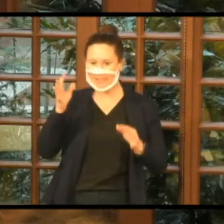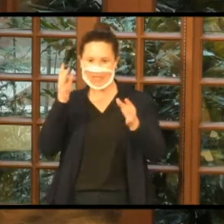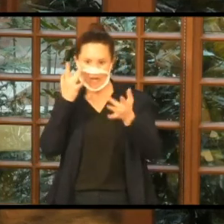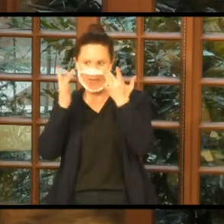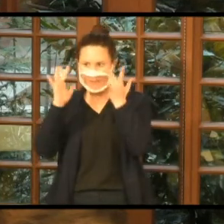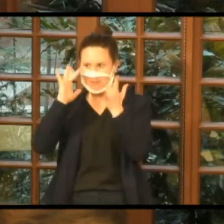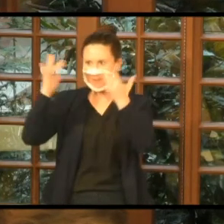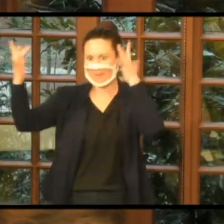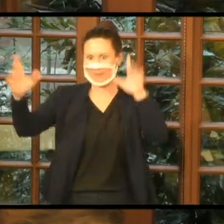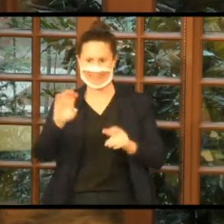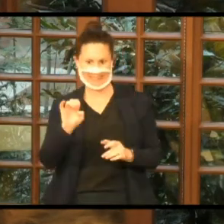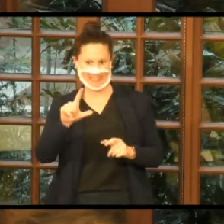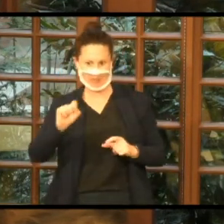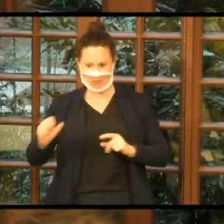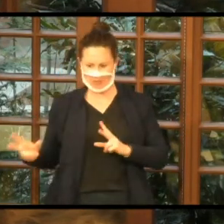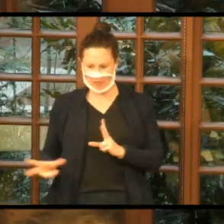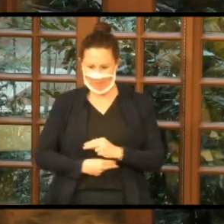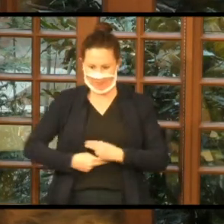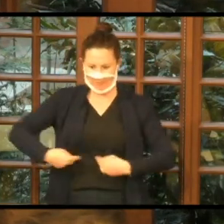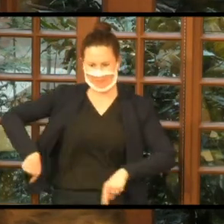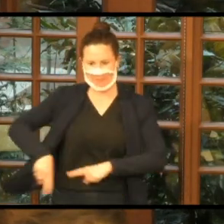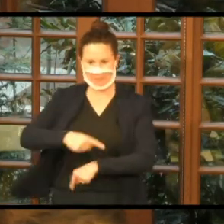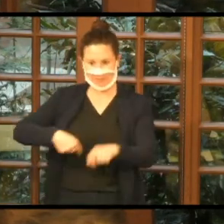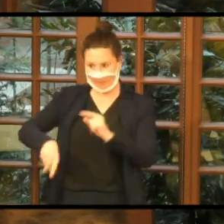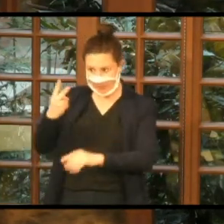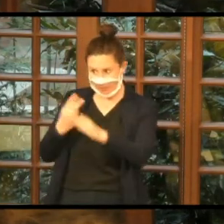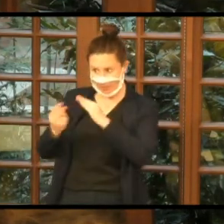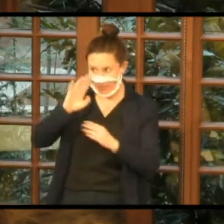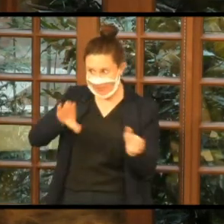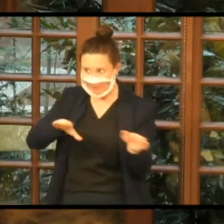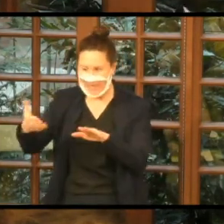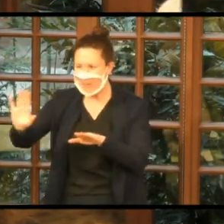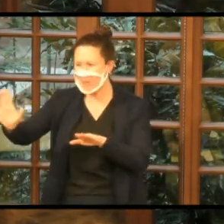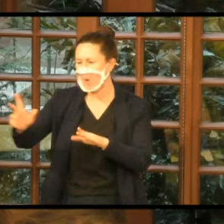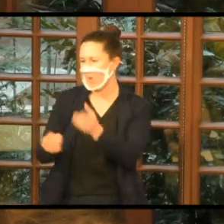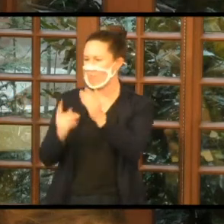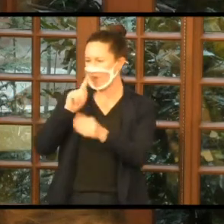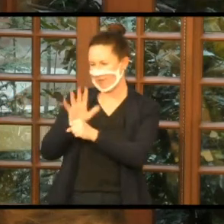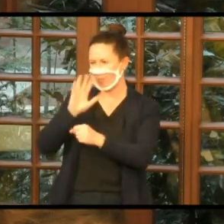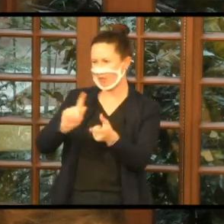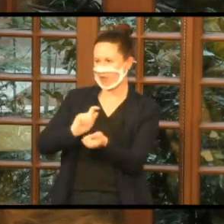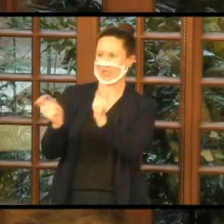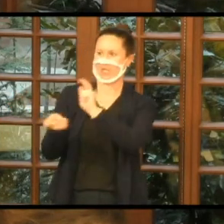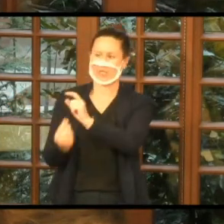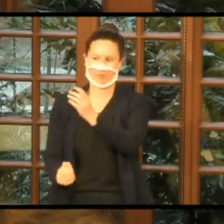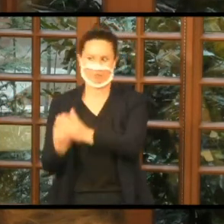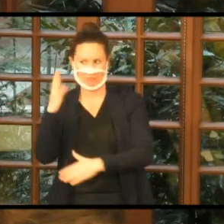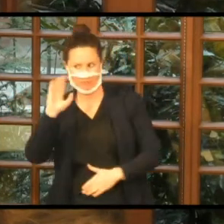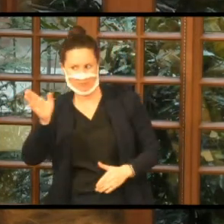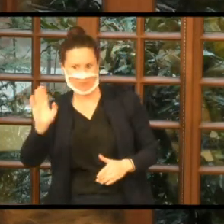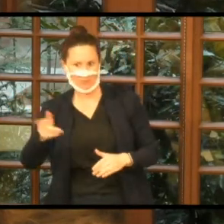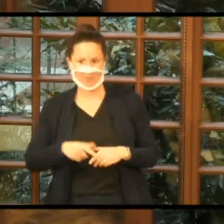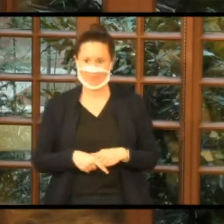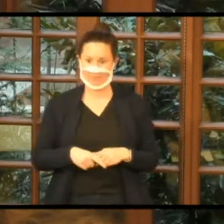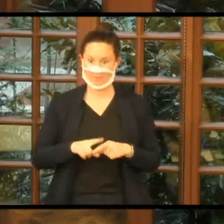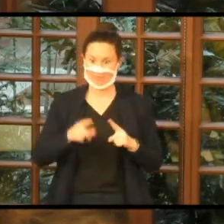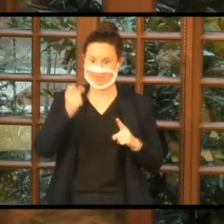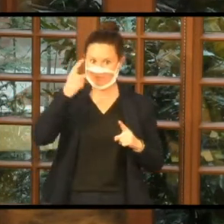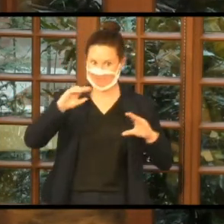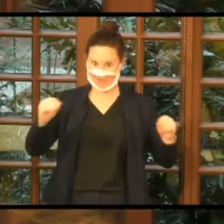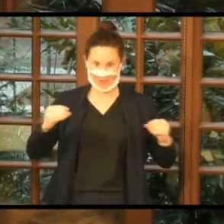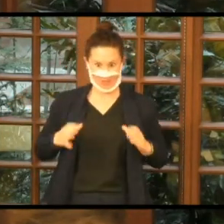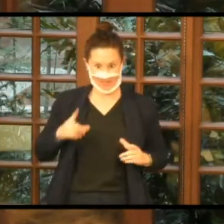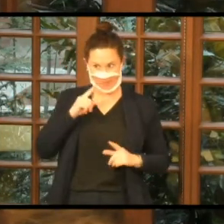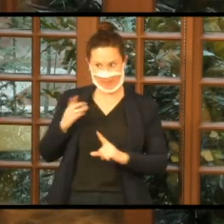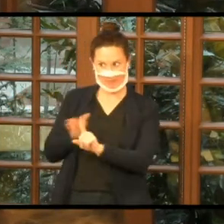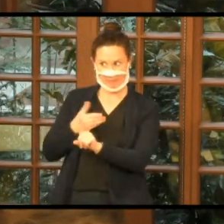wrapped in eels, doesn't represent impending death, but a promise of transformation. I have no client to pander to, though,